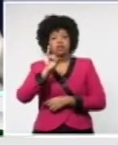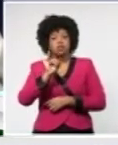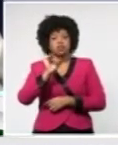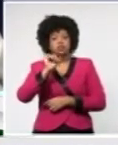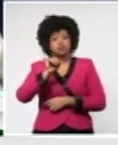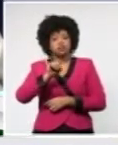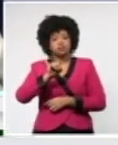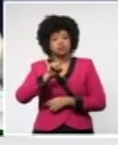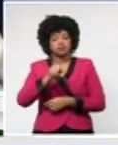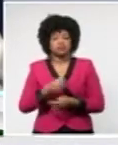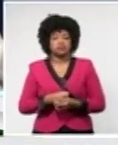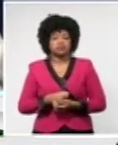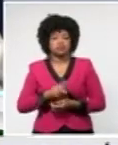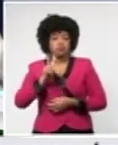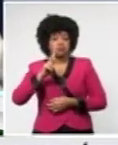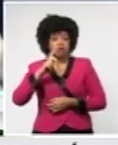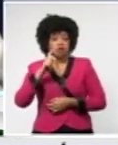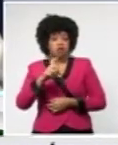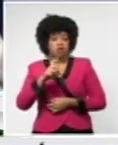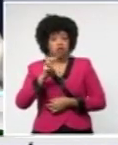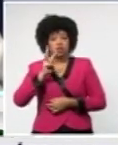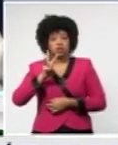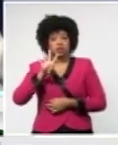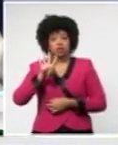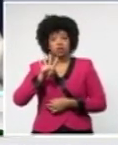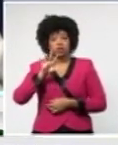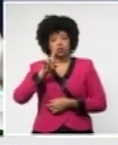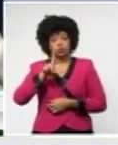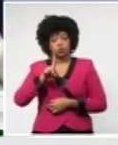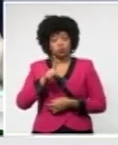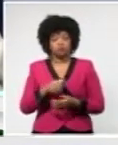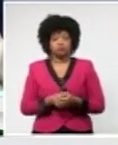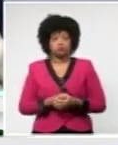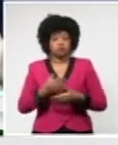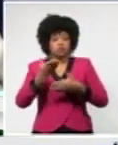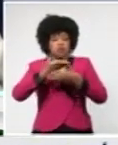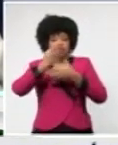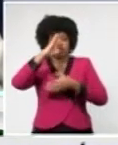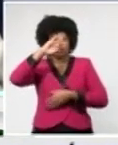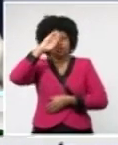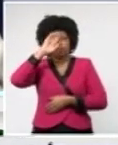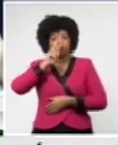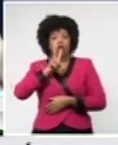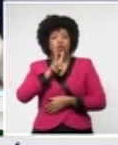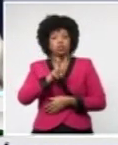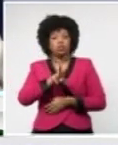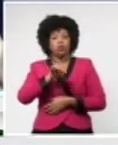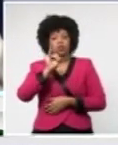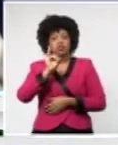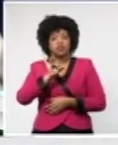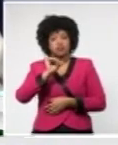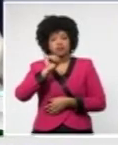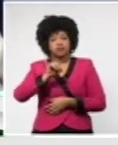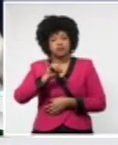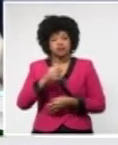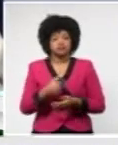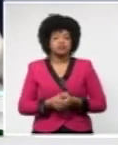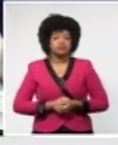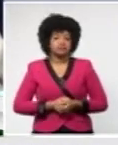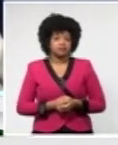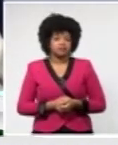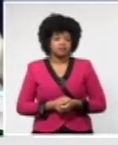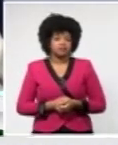376. In Villa Clara's, 341. In Santiago de Cuba's,